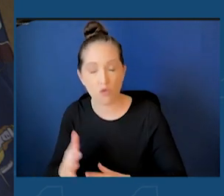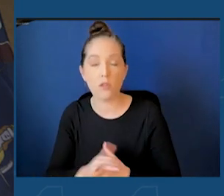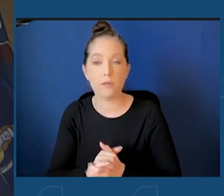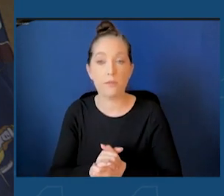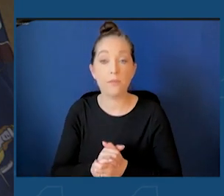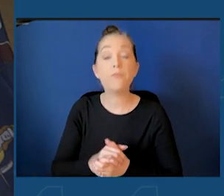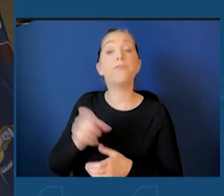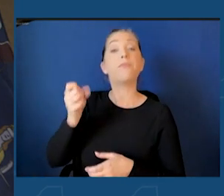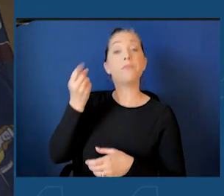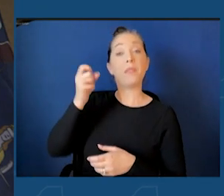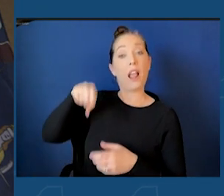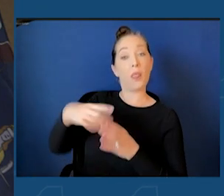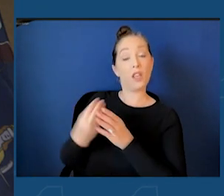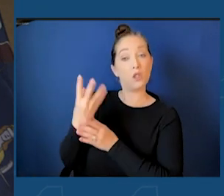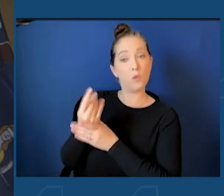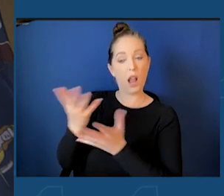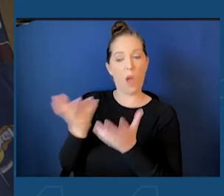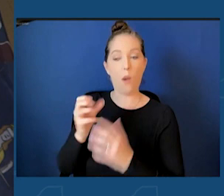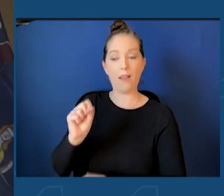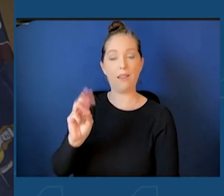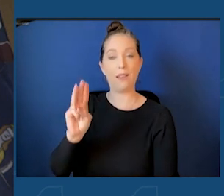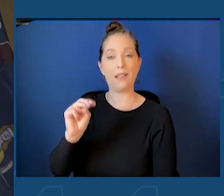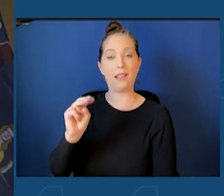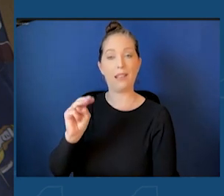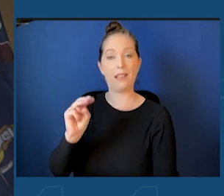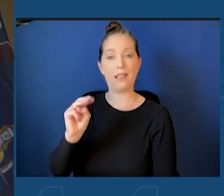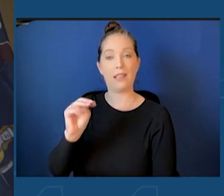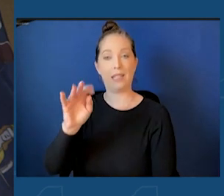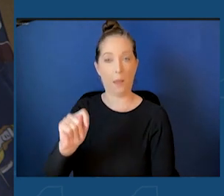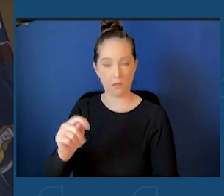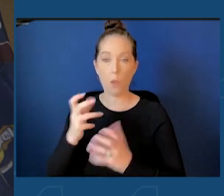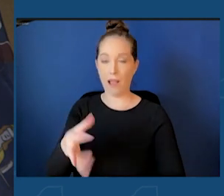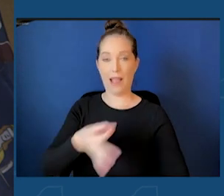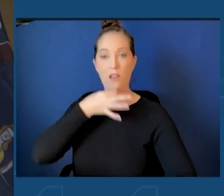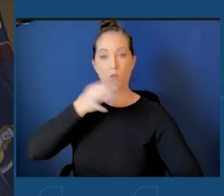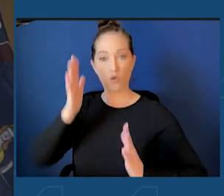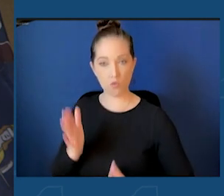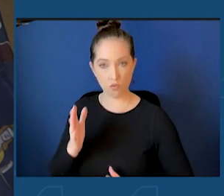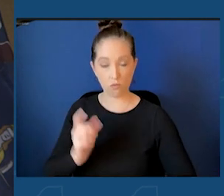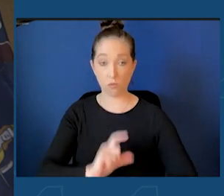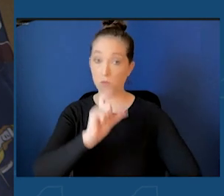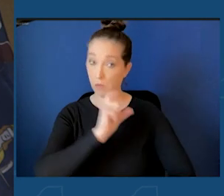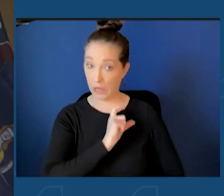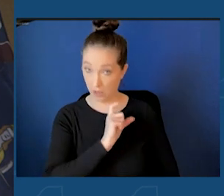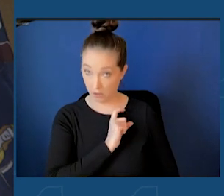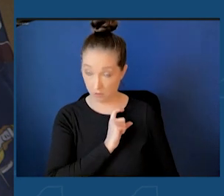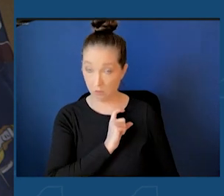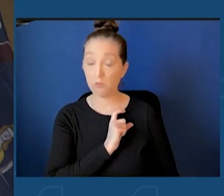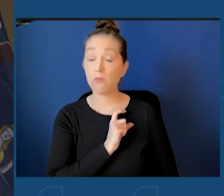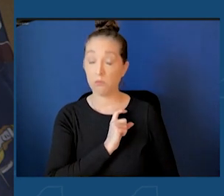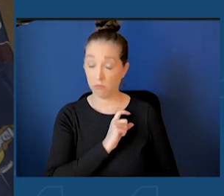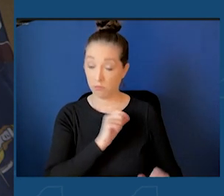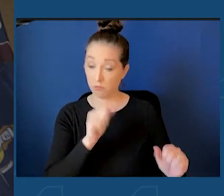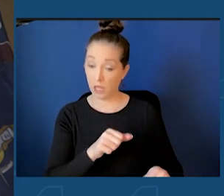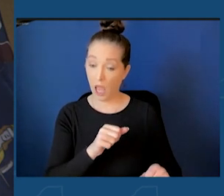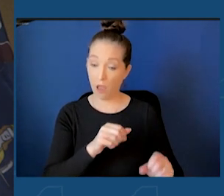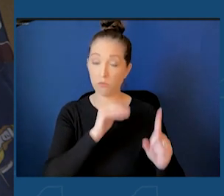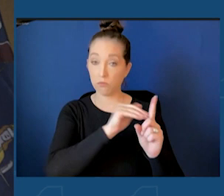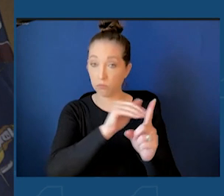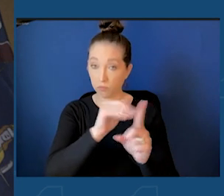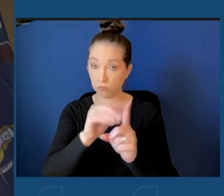want to have a summit and bring together the experts, the law enforcement who can help remind us the dangers that lurk out